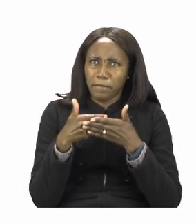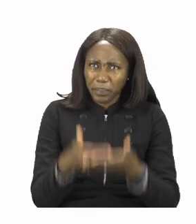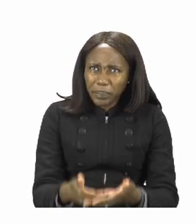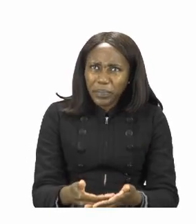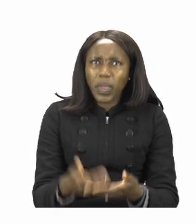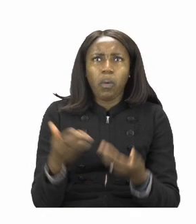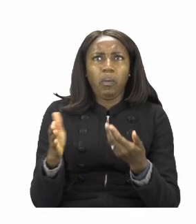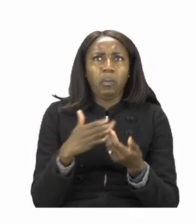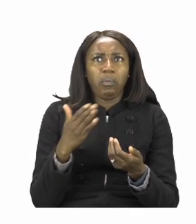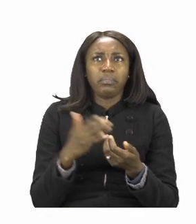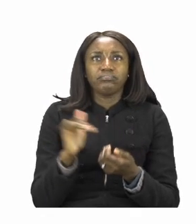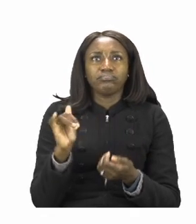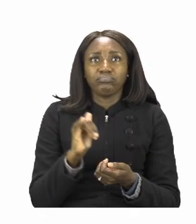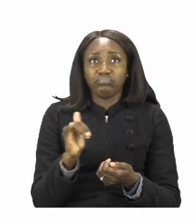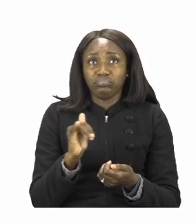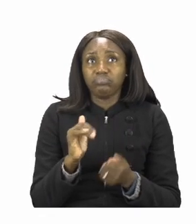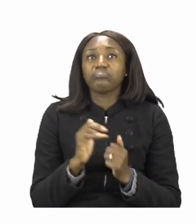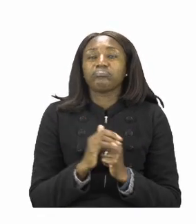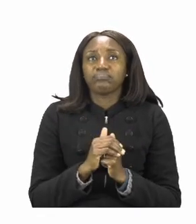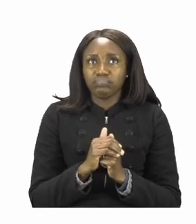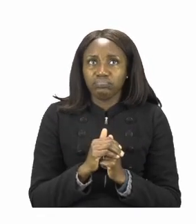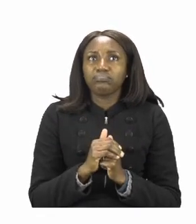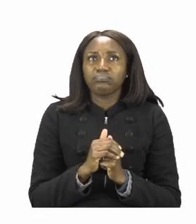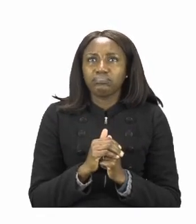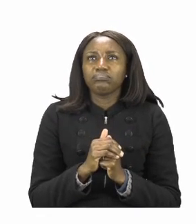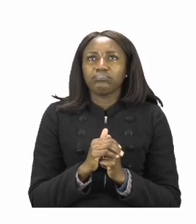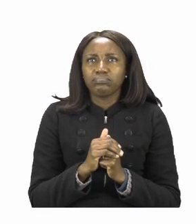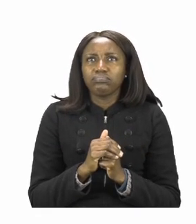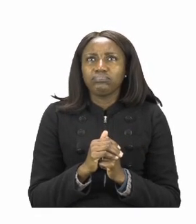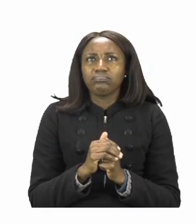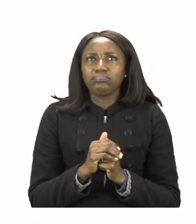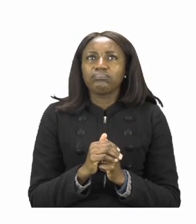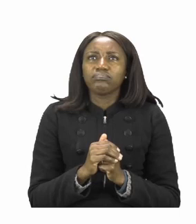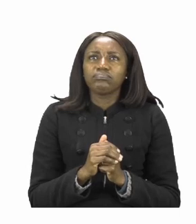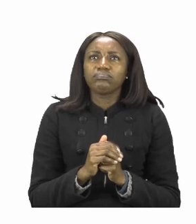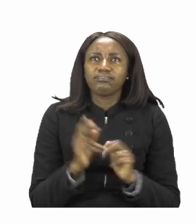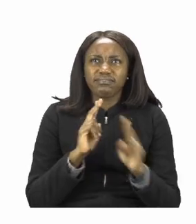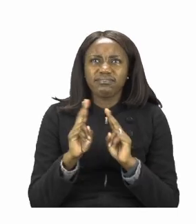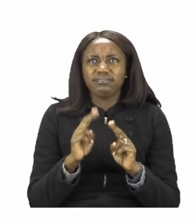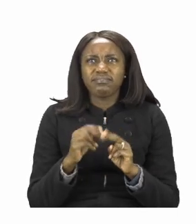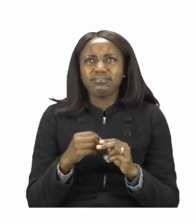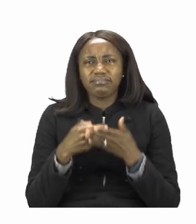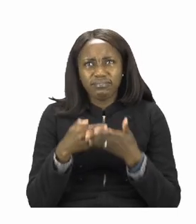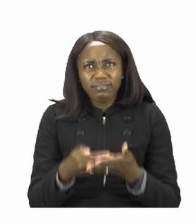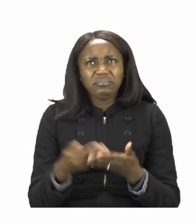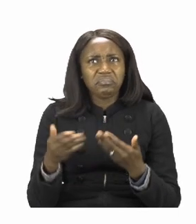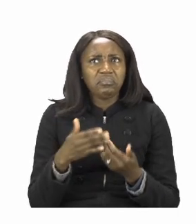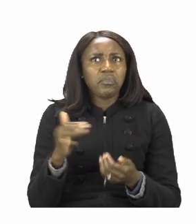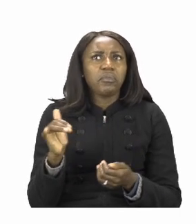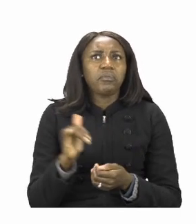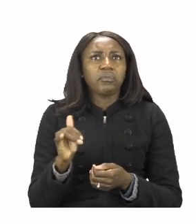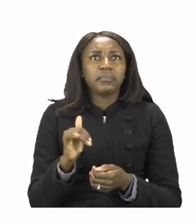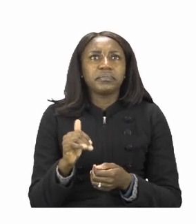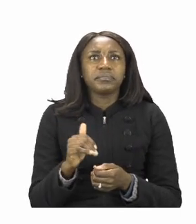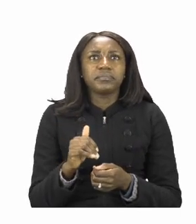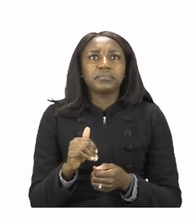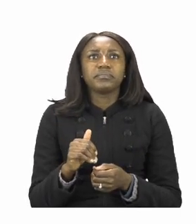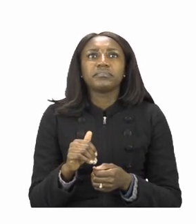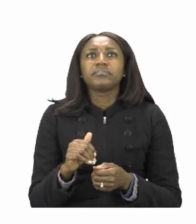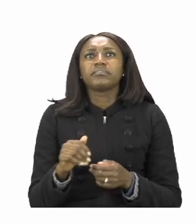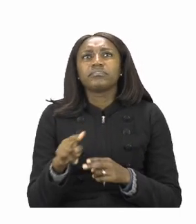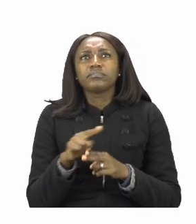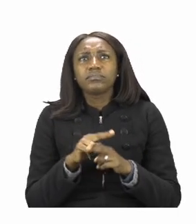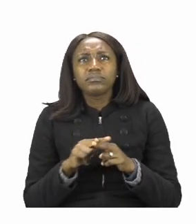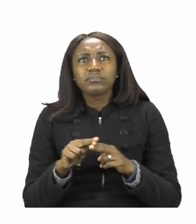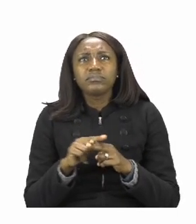Now remember, mass is when we are dealing with how much things weigh. We are going to use the menu to add up the